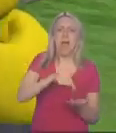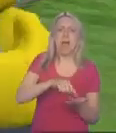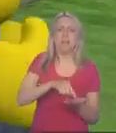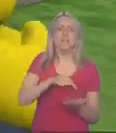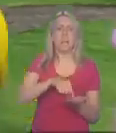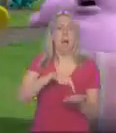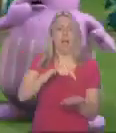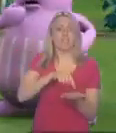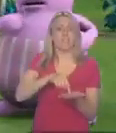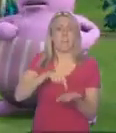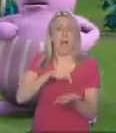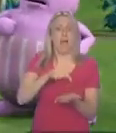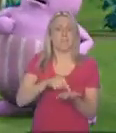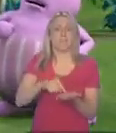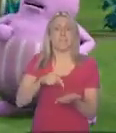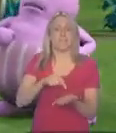Clever buttons.